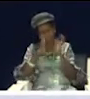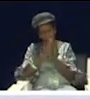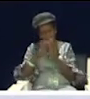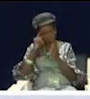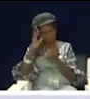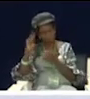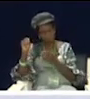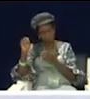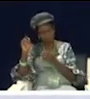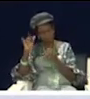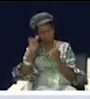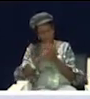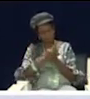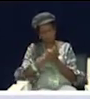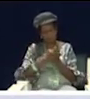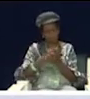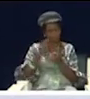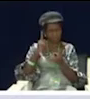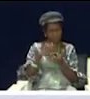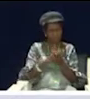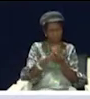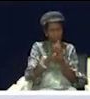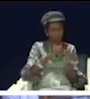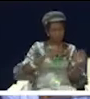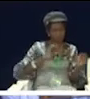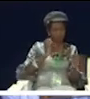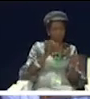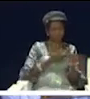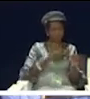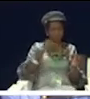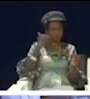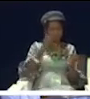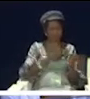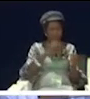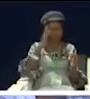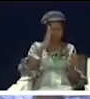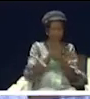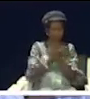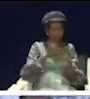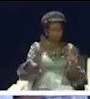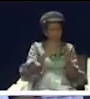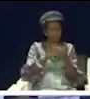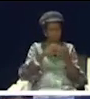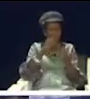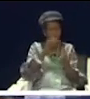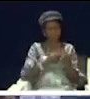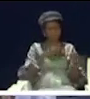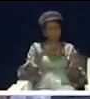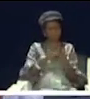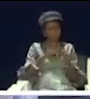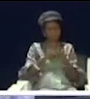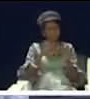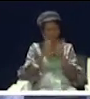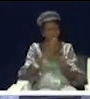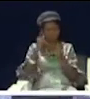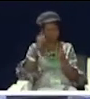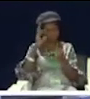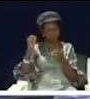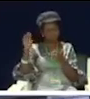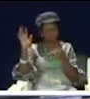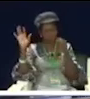them. That the one who saved our souls will save their own souls also. Pray for them.